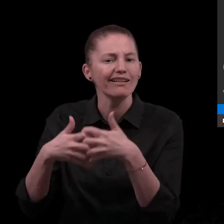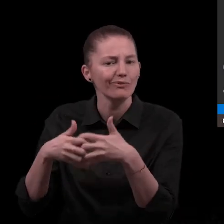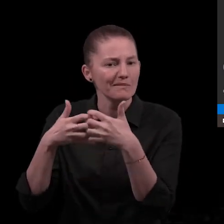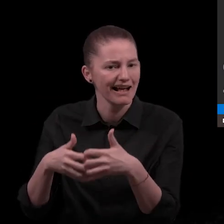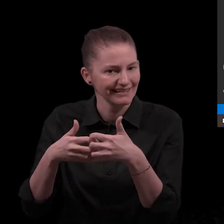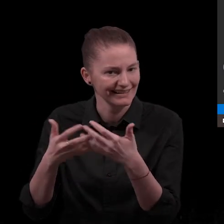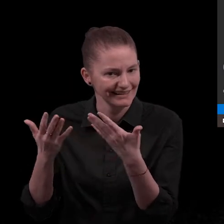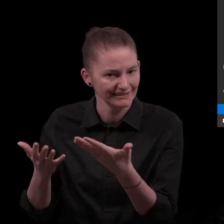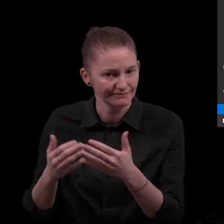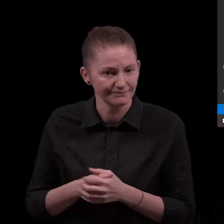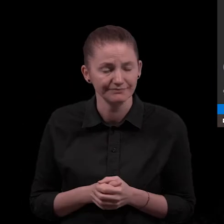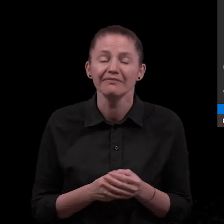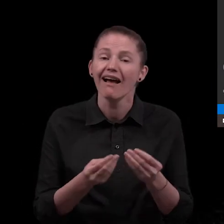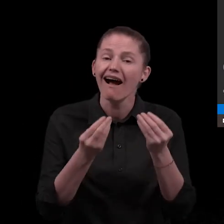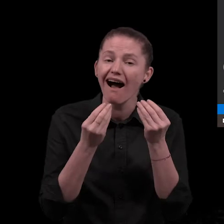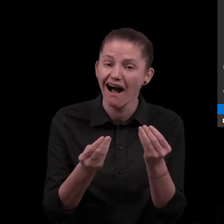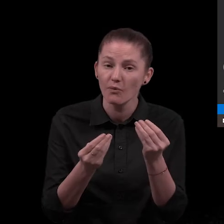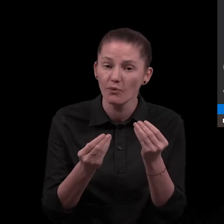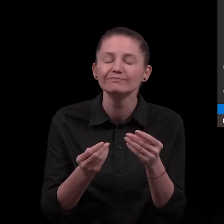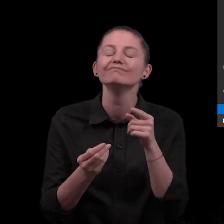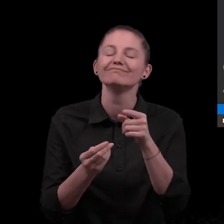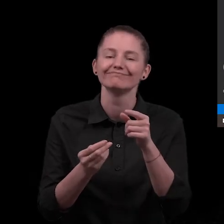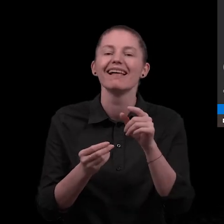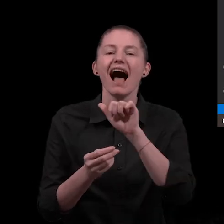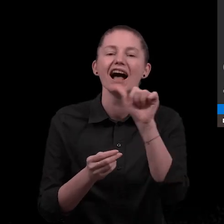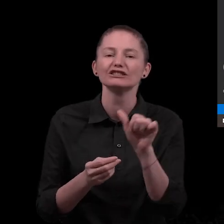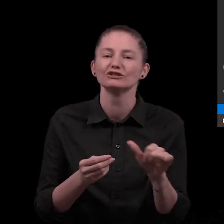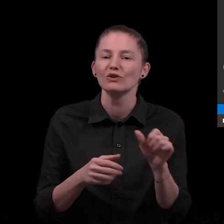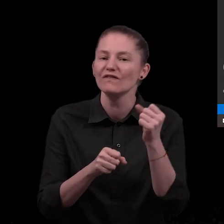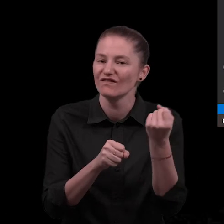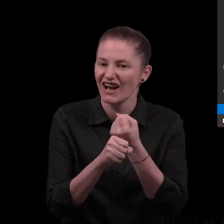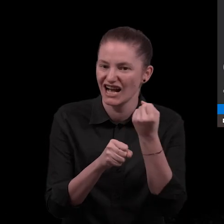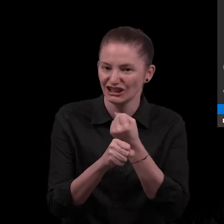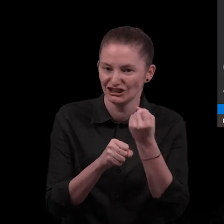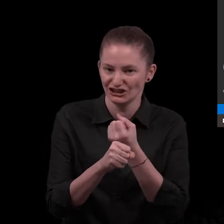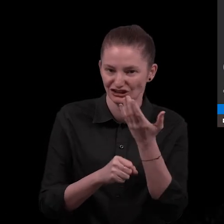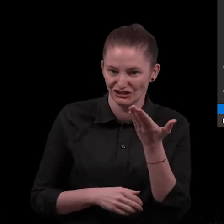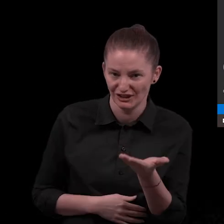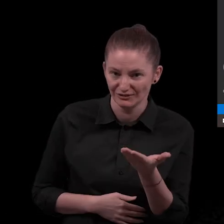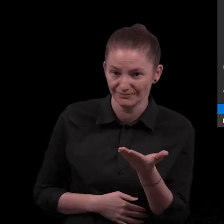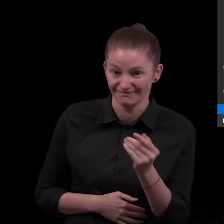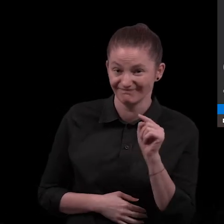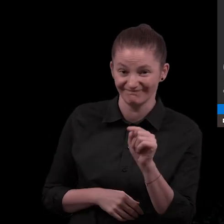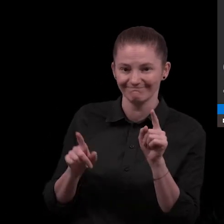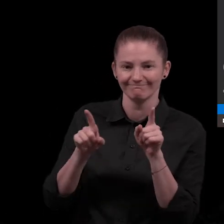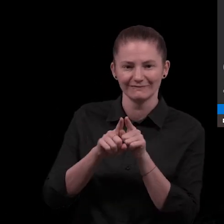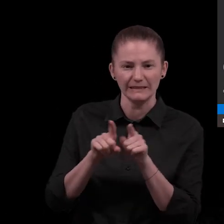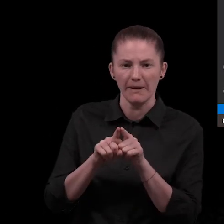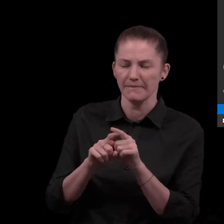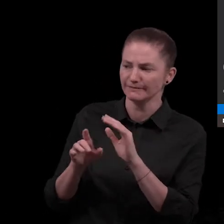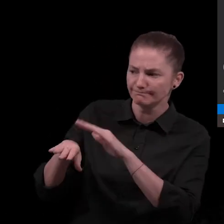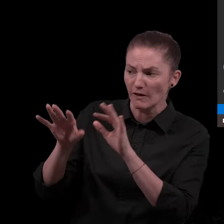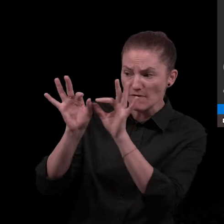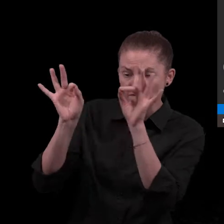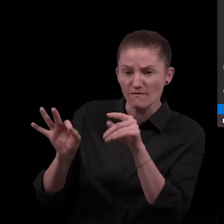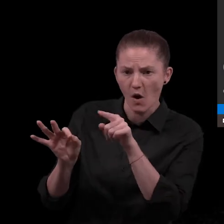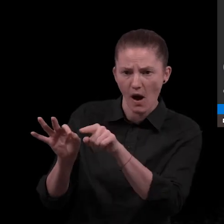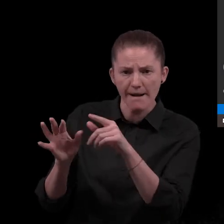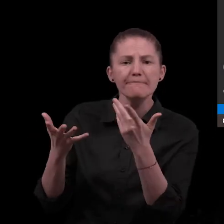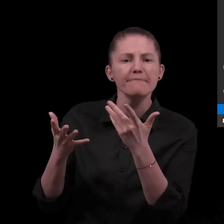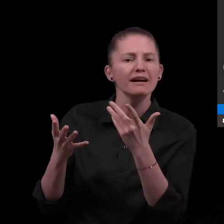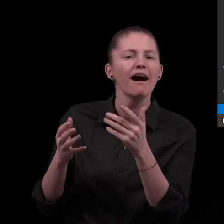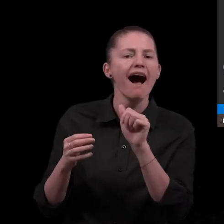some sample code that allows me to call my Forms Recognizer API endpoint using HTTP requests. I have